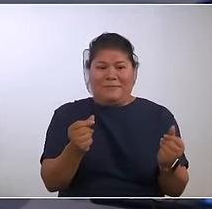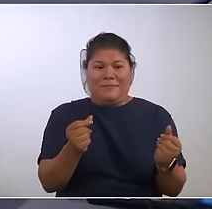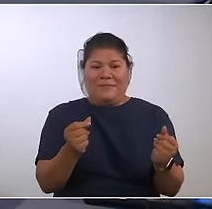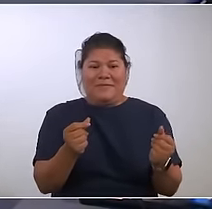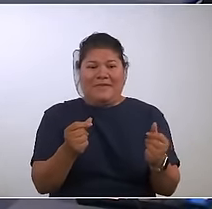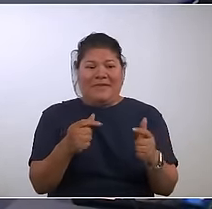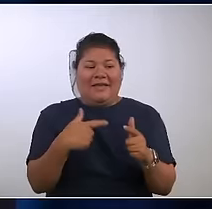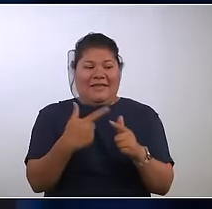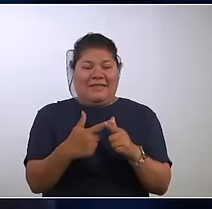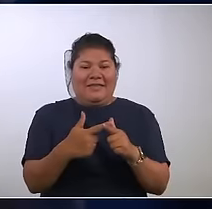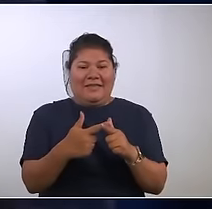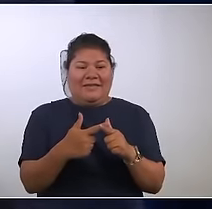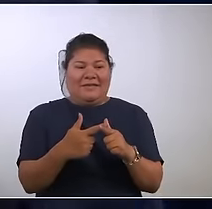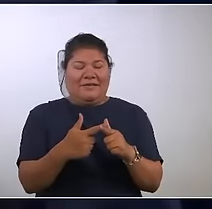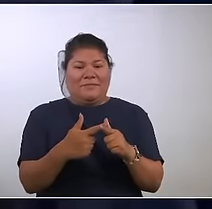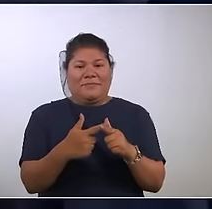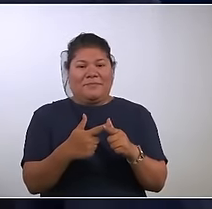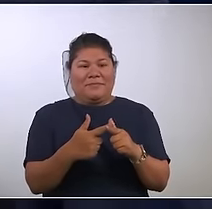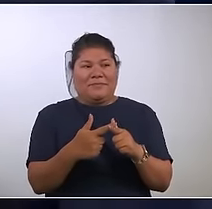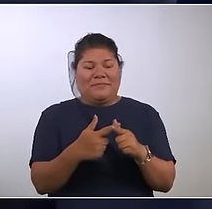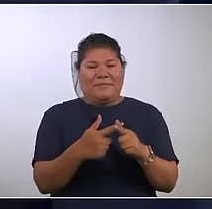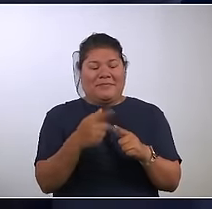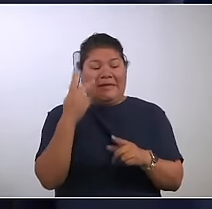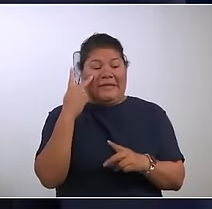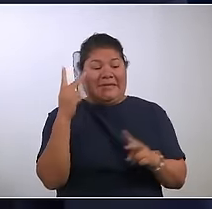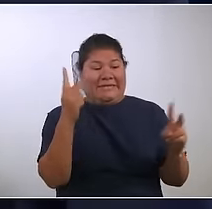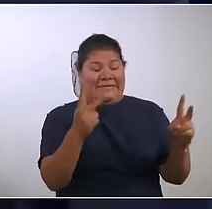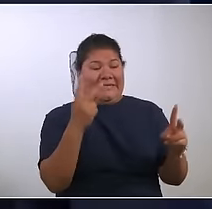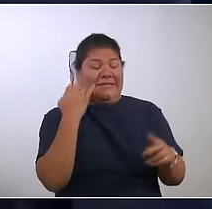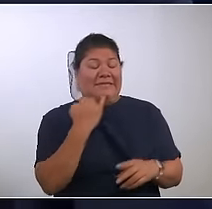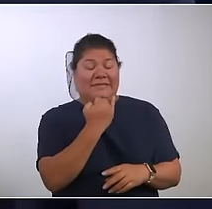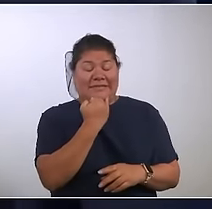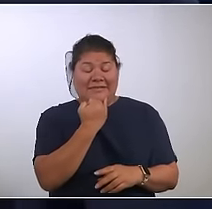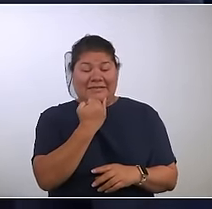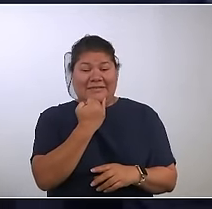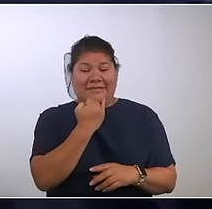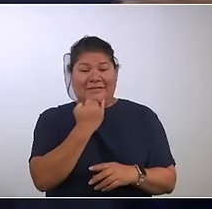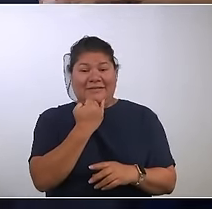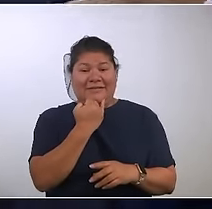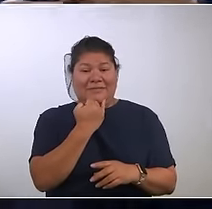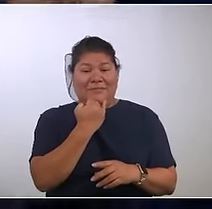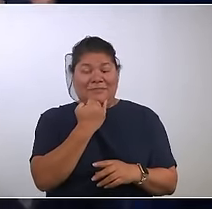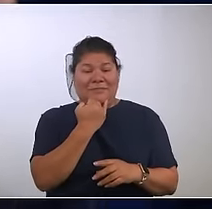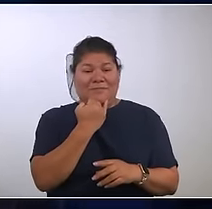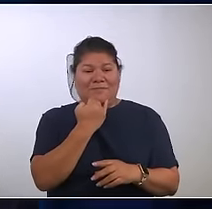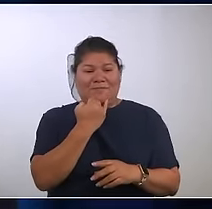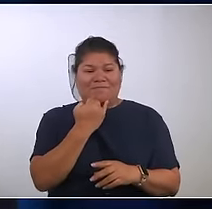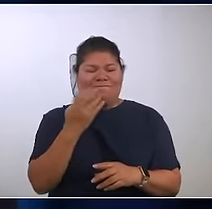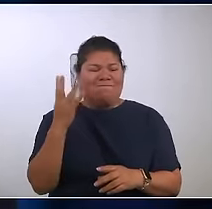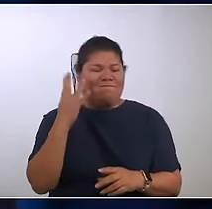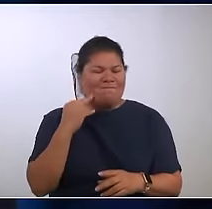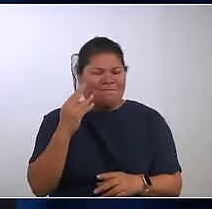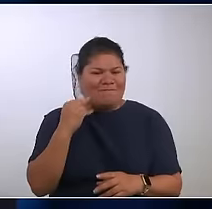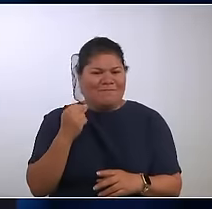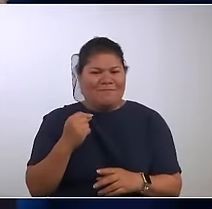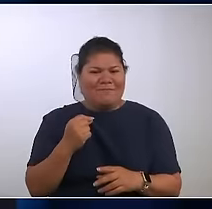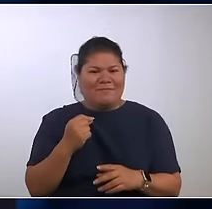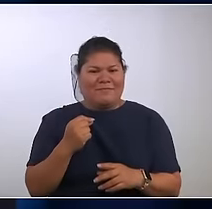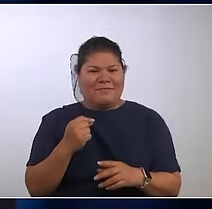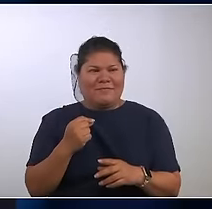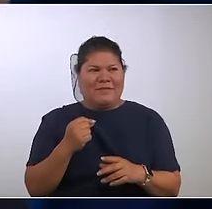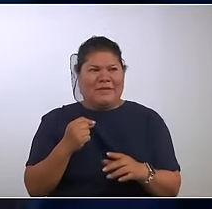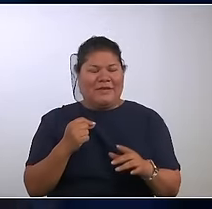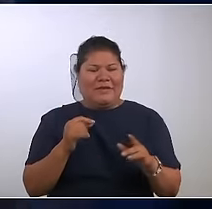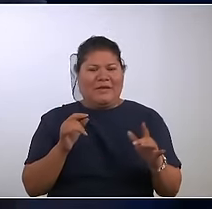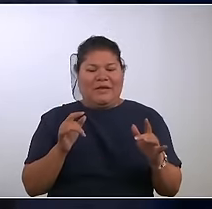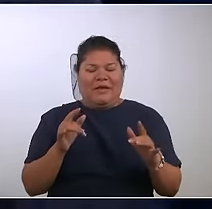land. Y entonces, and then, él mira a Israel. He sees Israel experimentar, experience, un